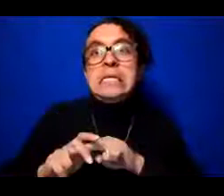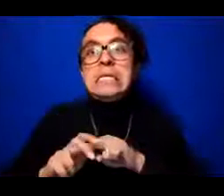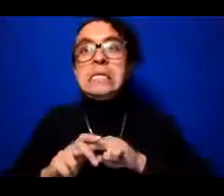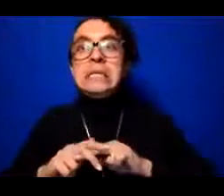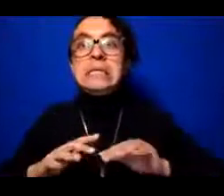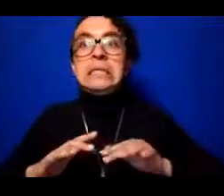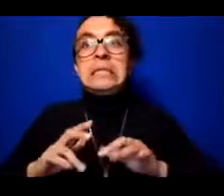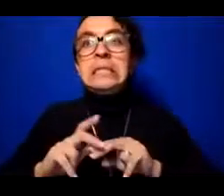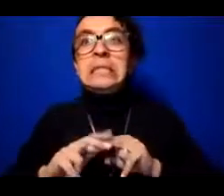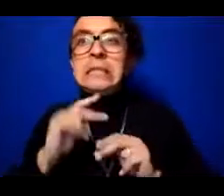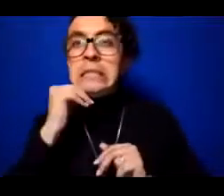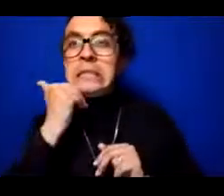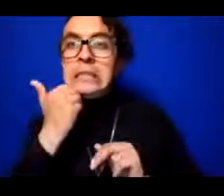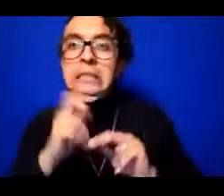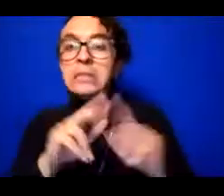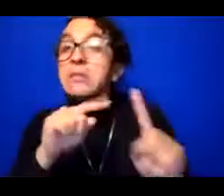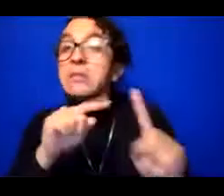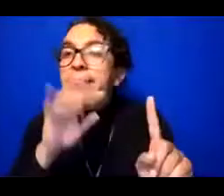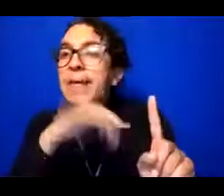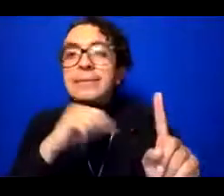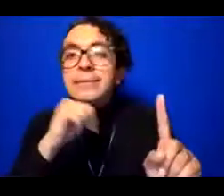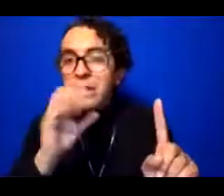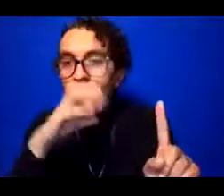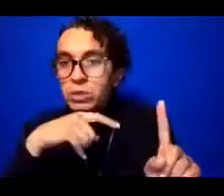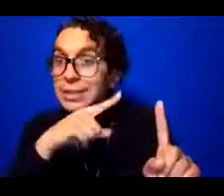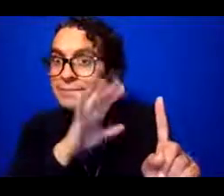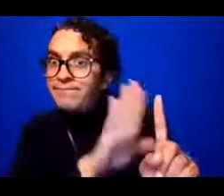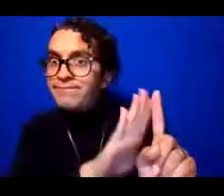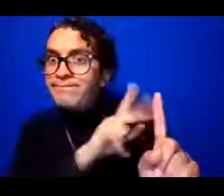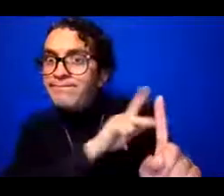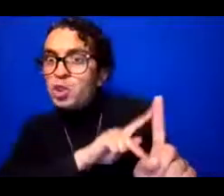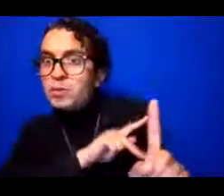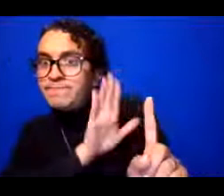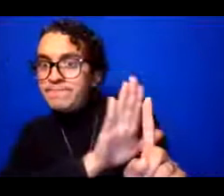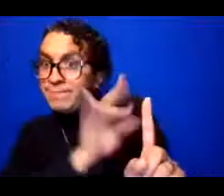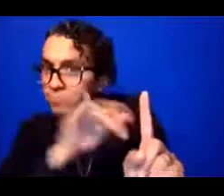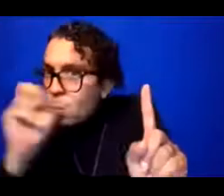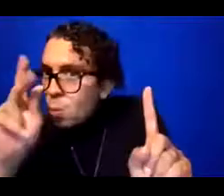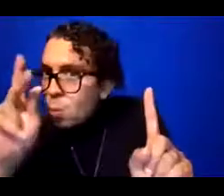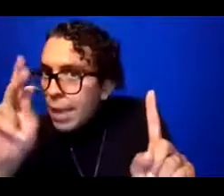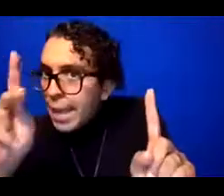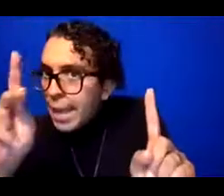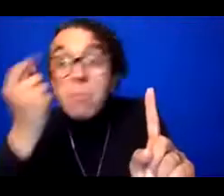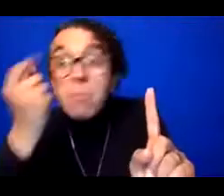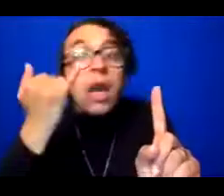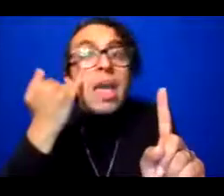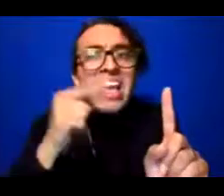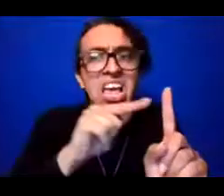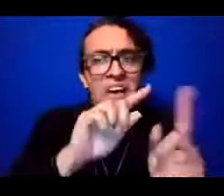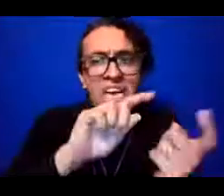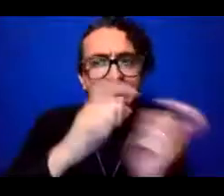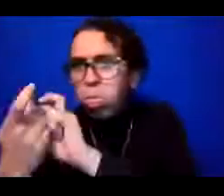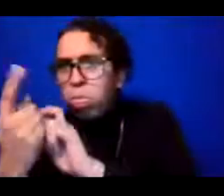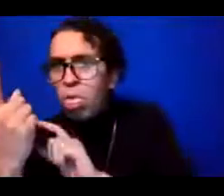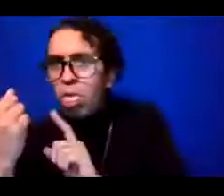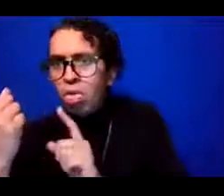child, or a little bit shy, then that's not abnormal. That's their personality, and that's okay. But it would be any changes from baseline that you